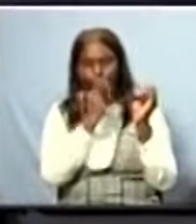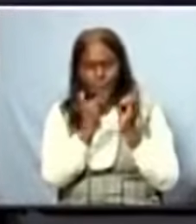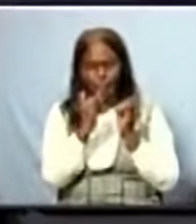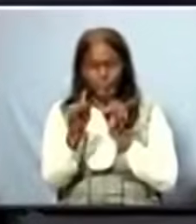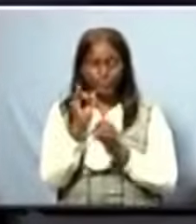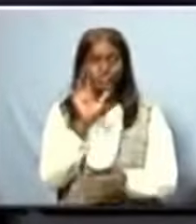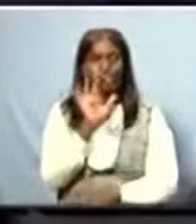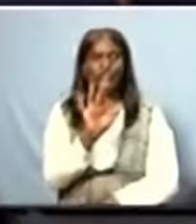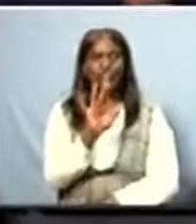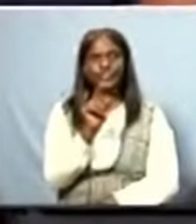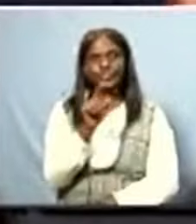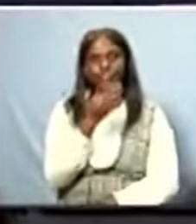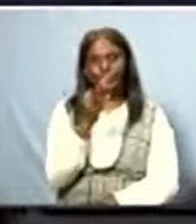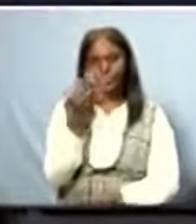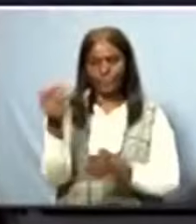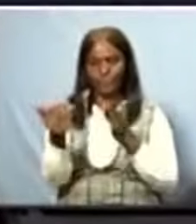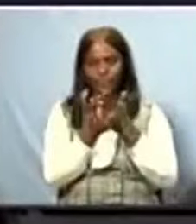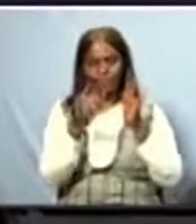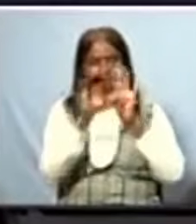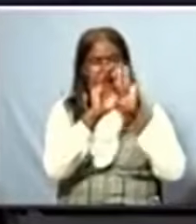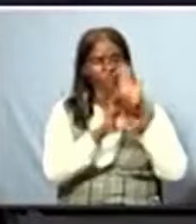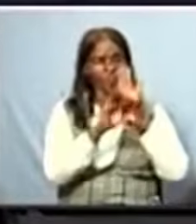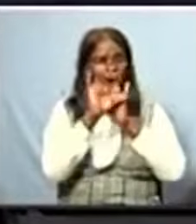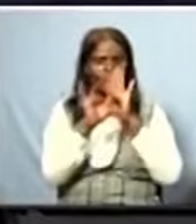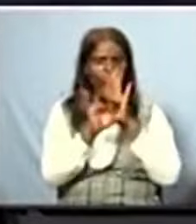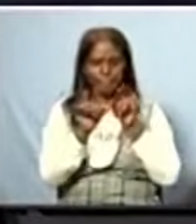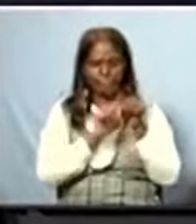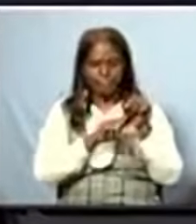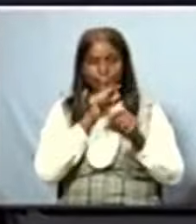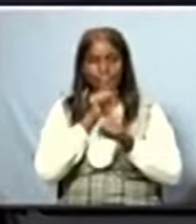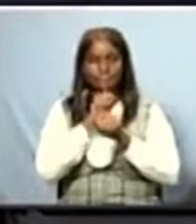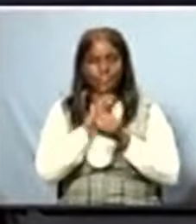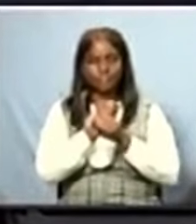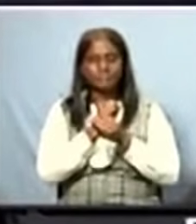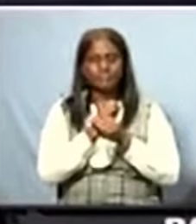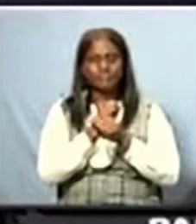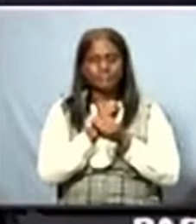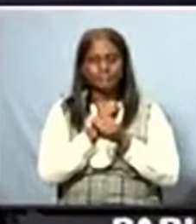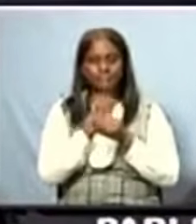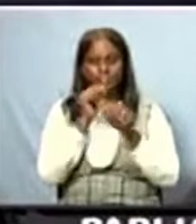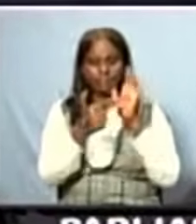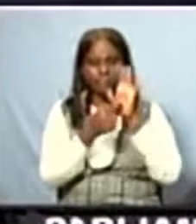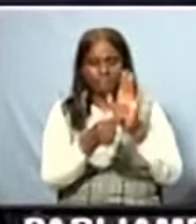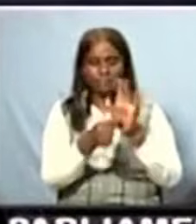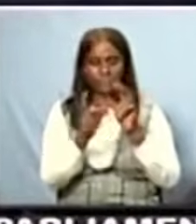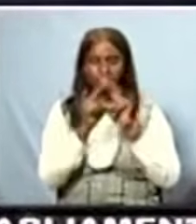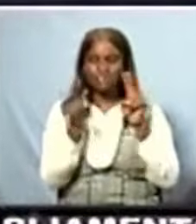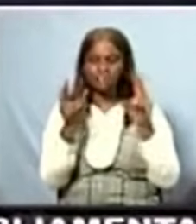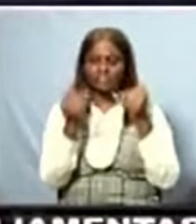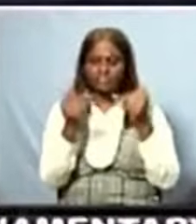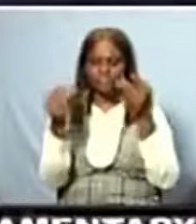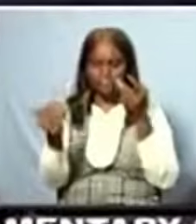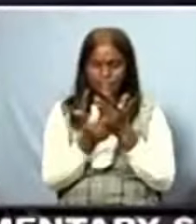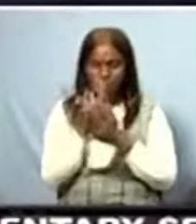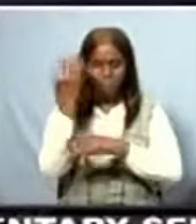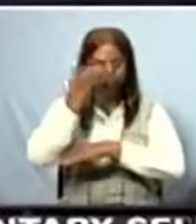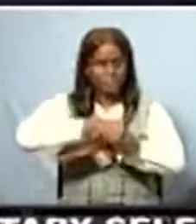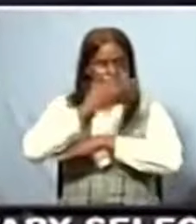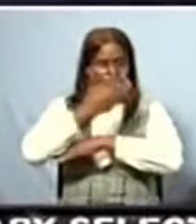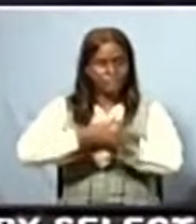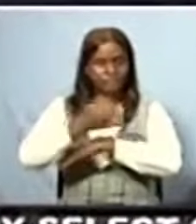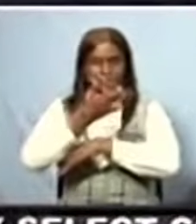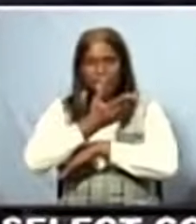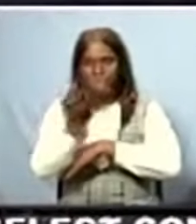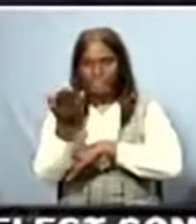implementation of the new constituencies is done, indicates so the new boundaries of the